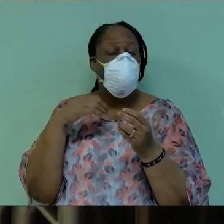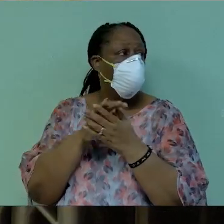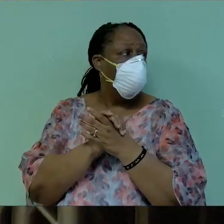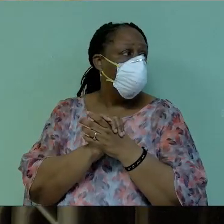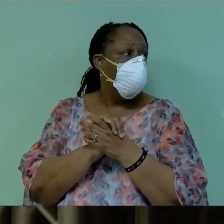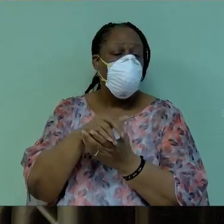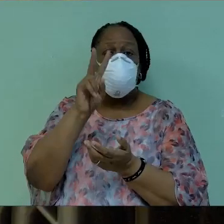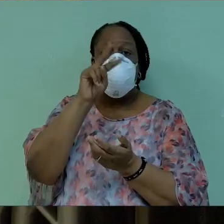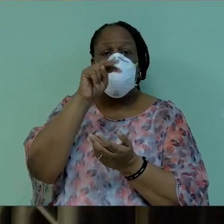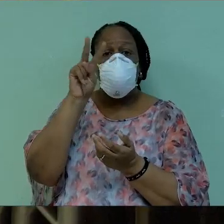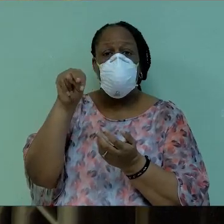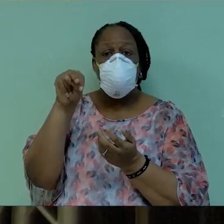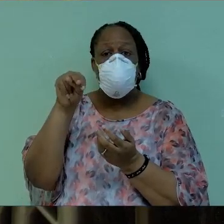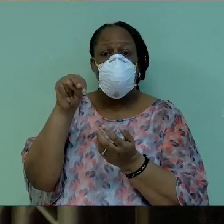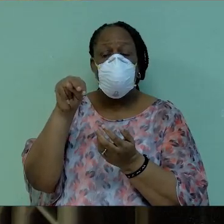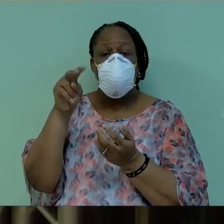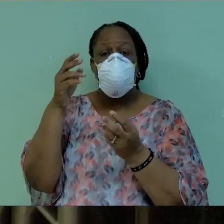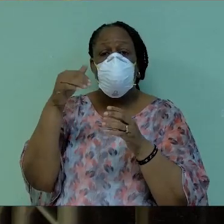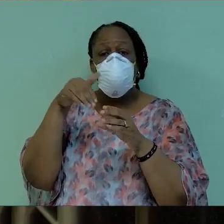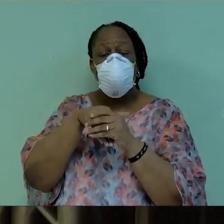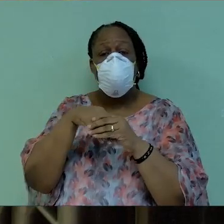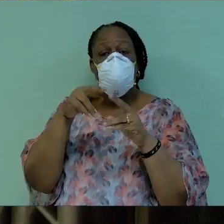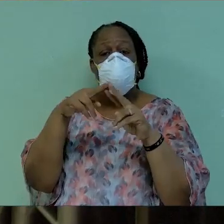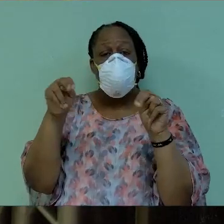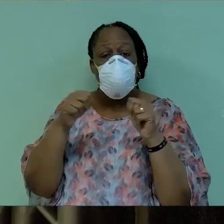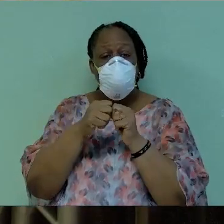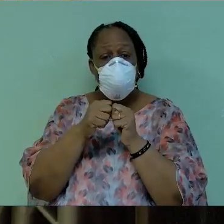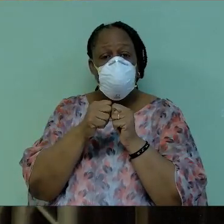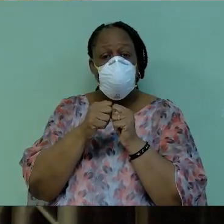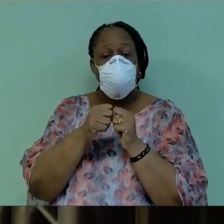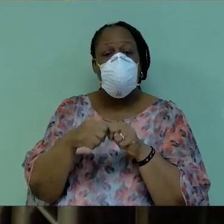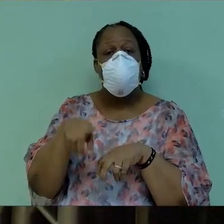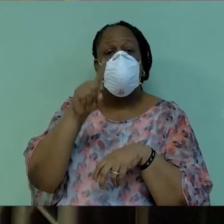22 of which are on the island of Nevis, and